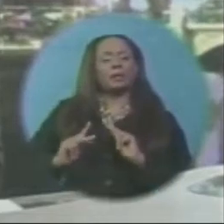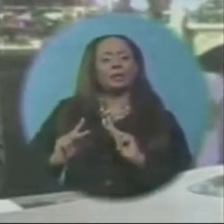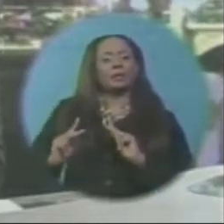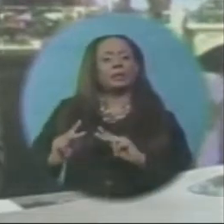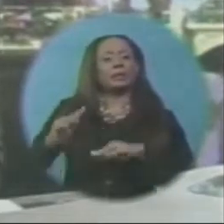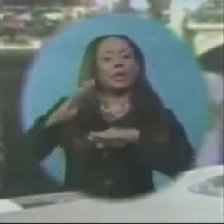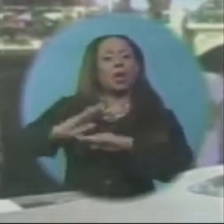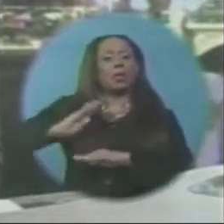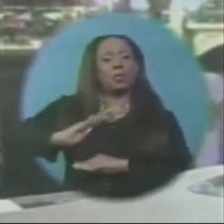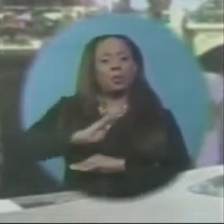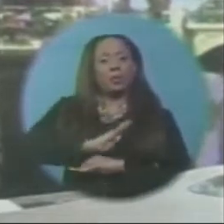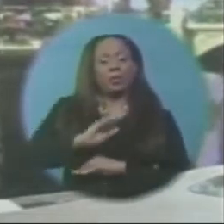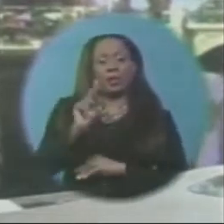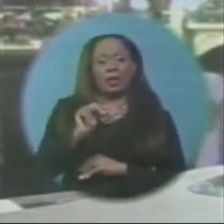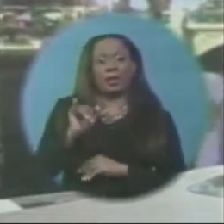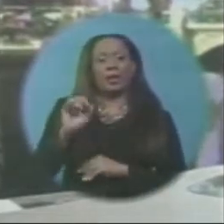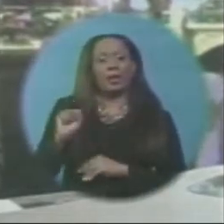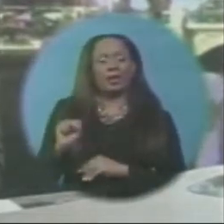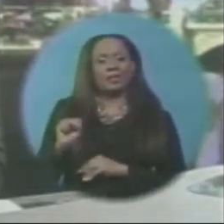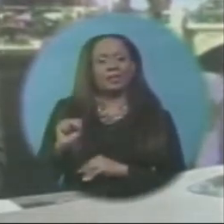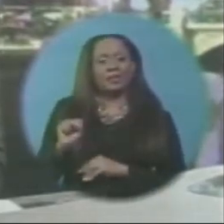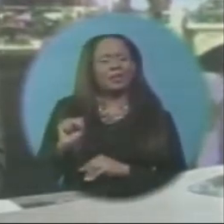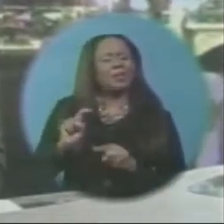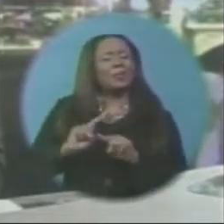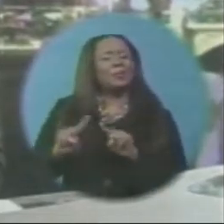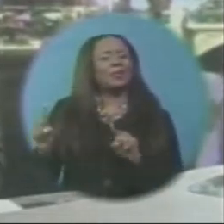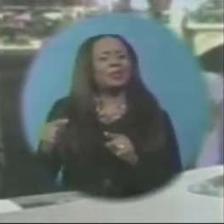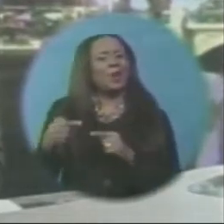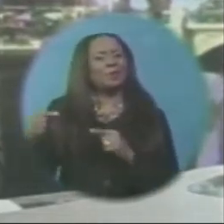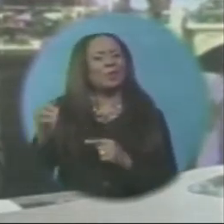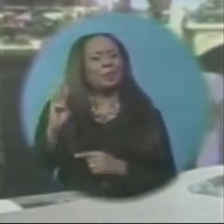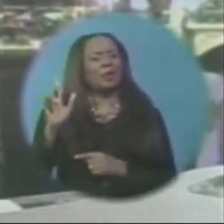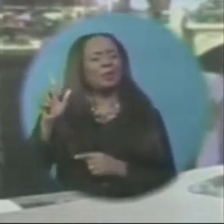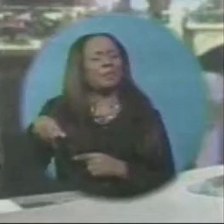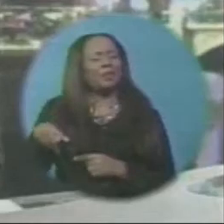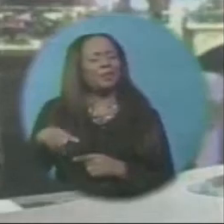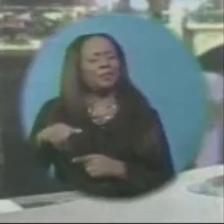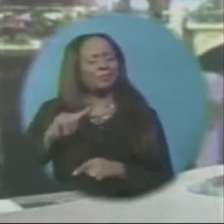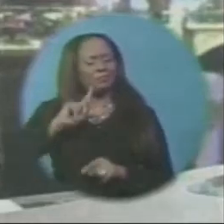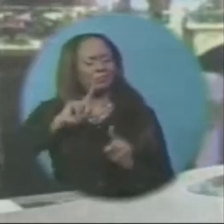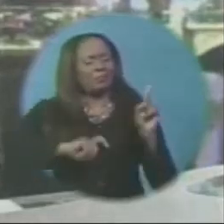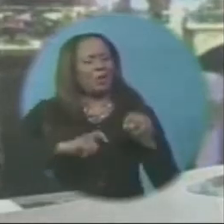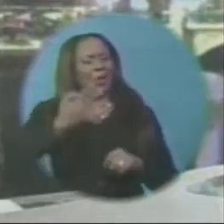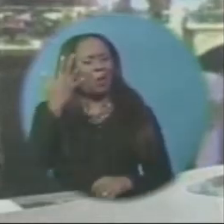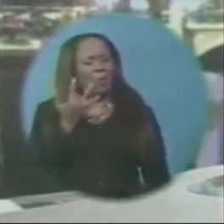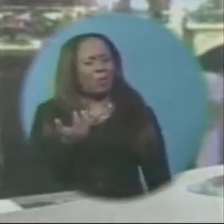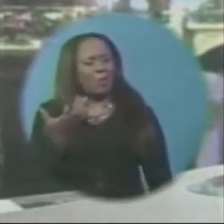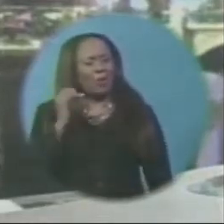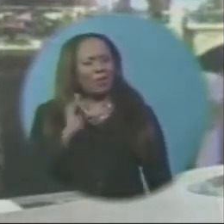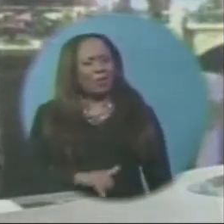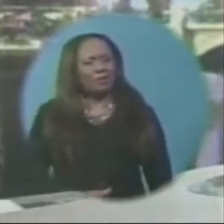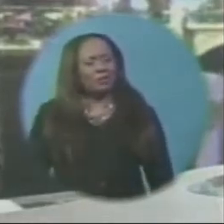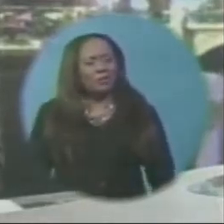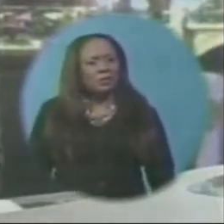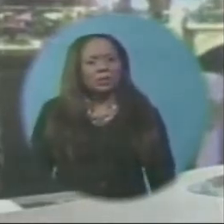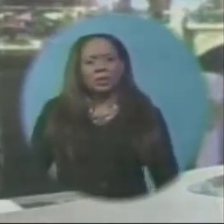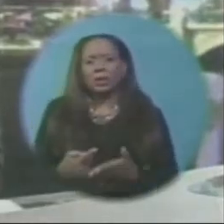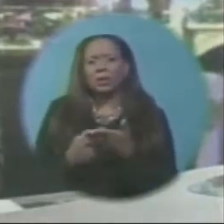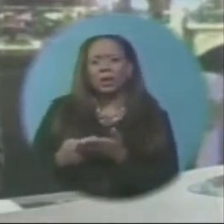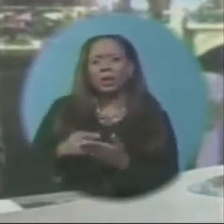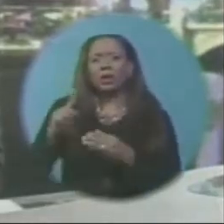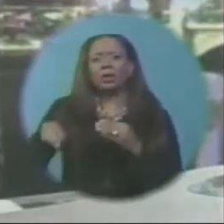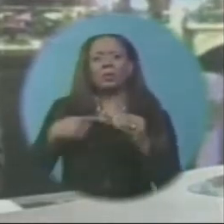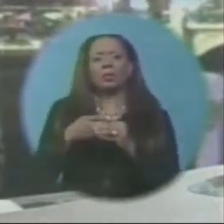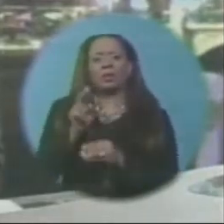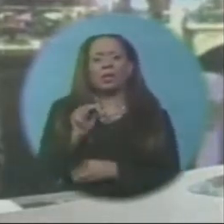Board is being questioned by the opposition. The matter was raised during parliamentary debate on the National Insurance and Social